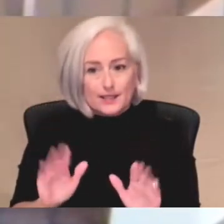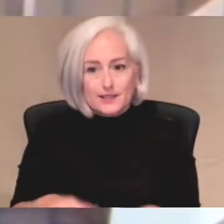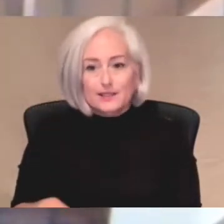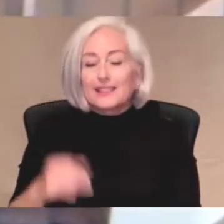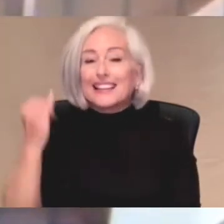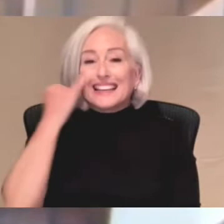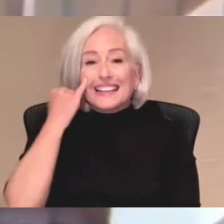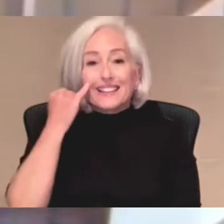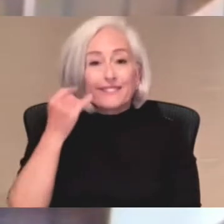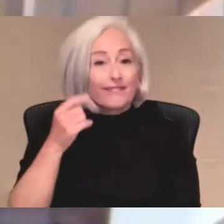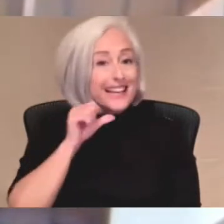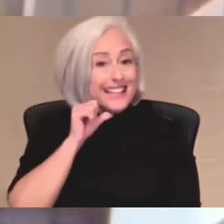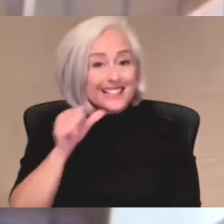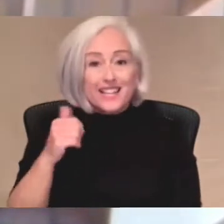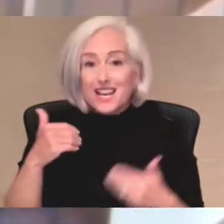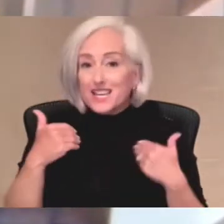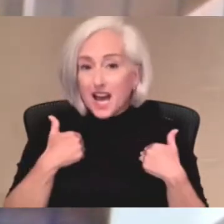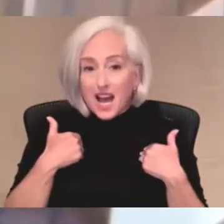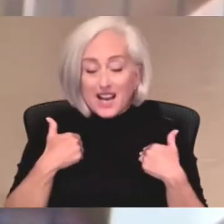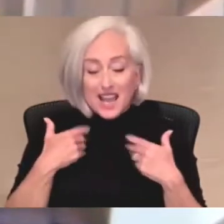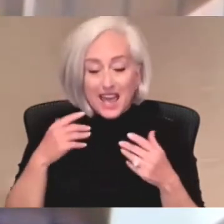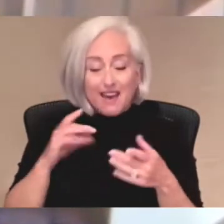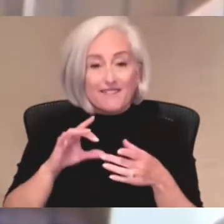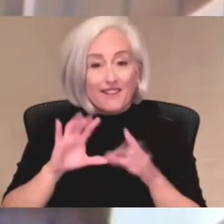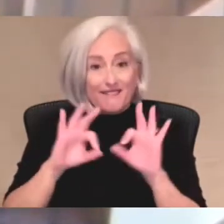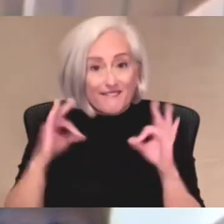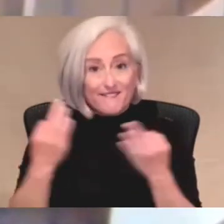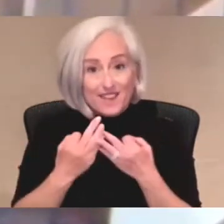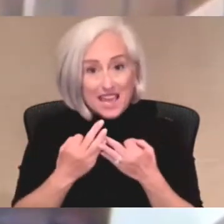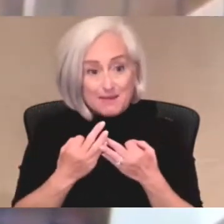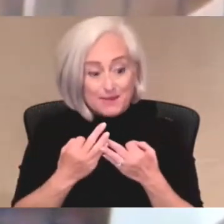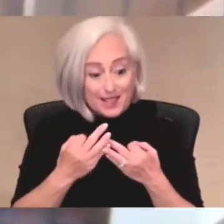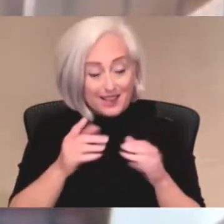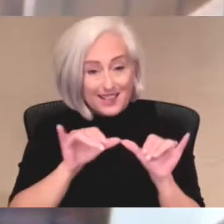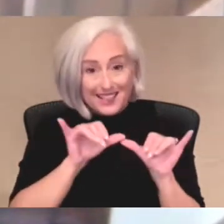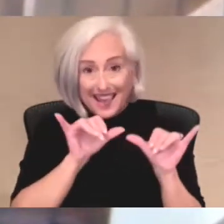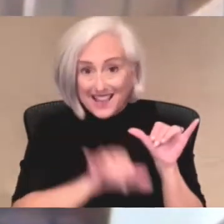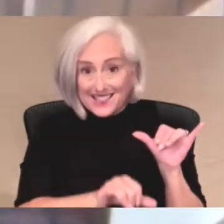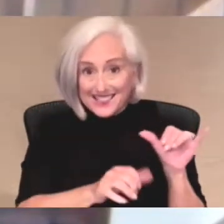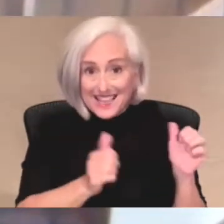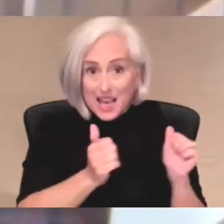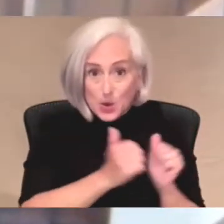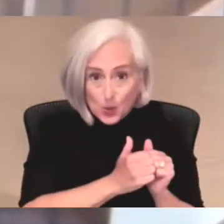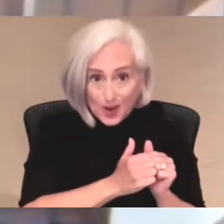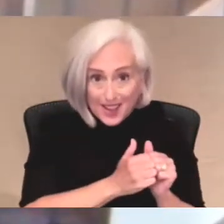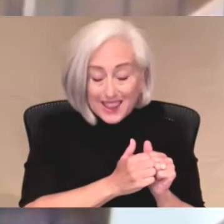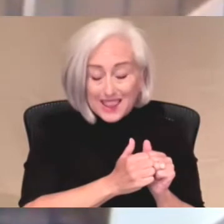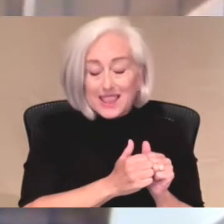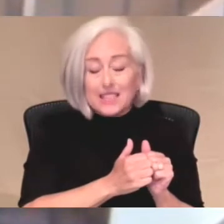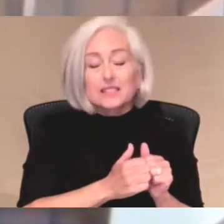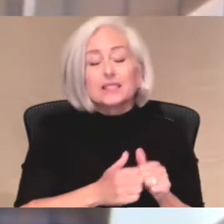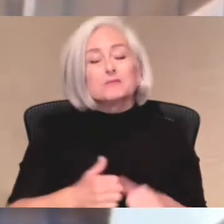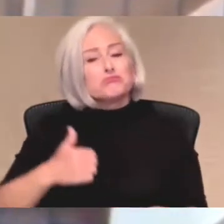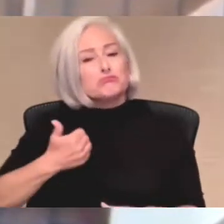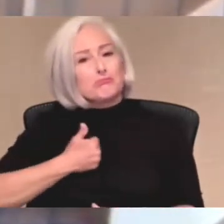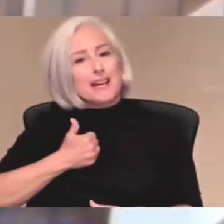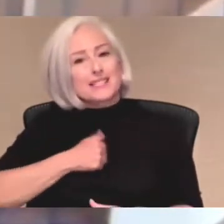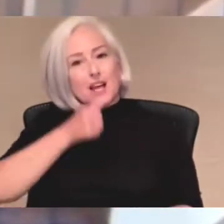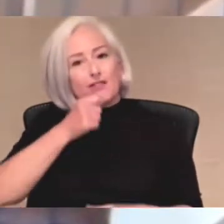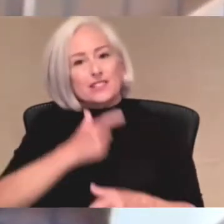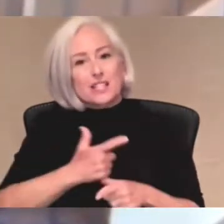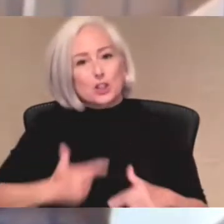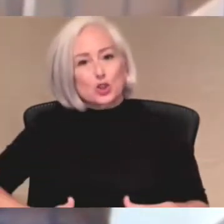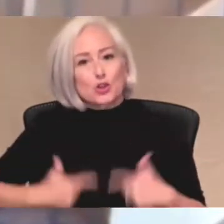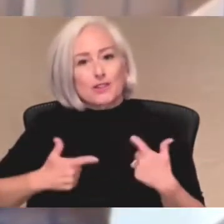sister who lived in Phoenix that I was able to stay with, and it was a wonderful, great time with her. But